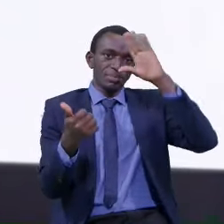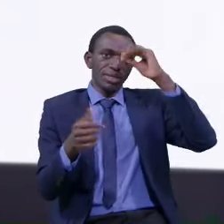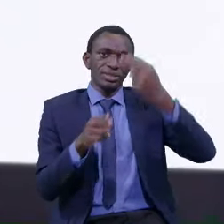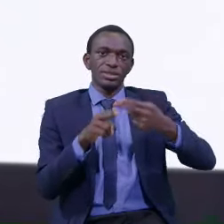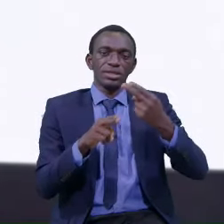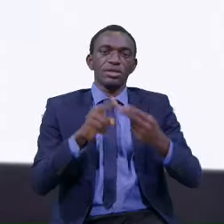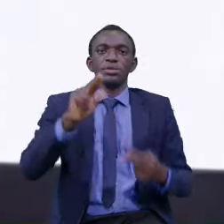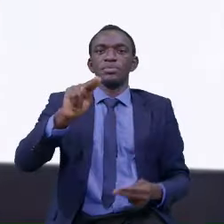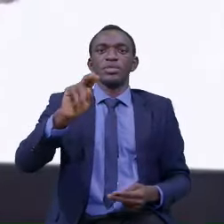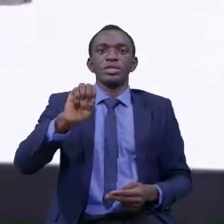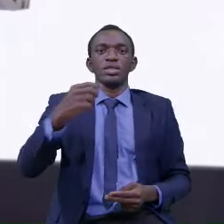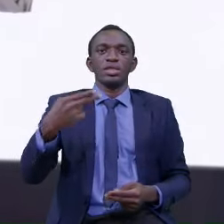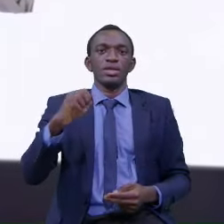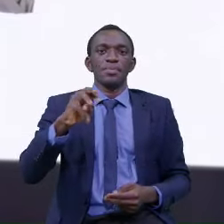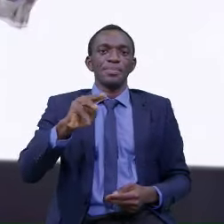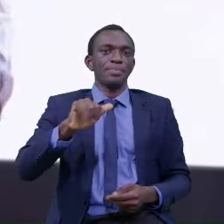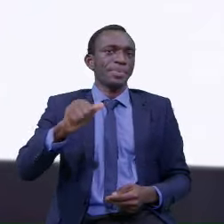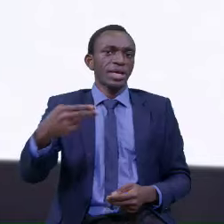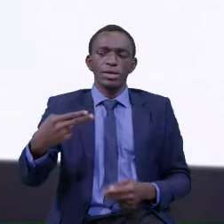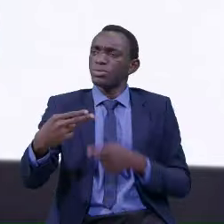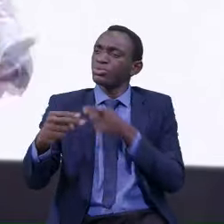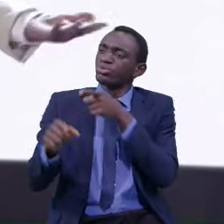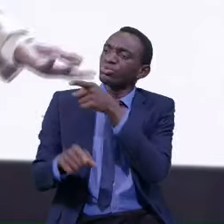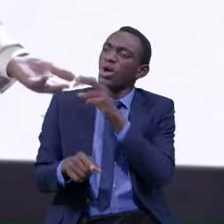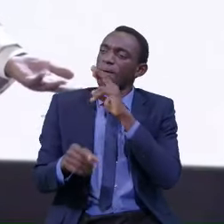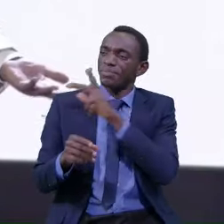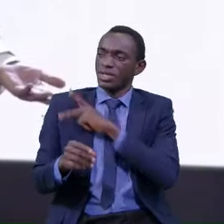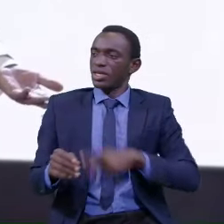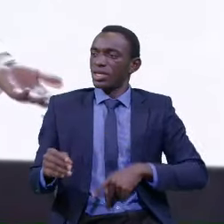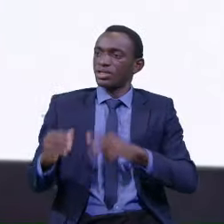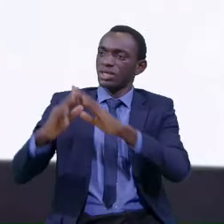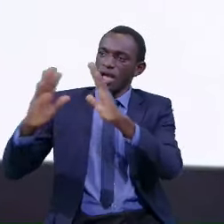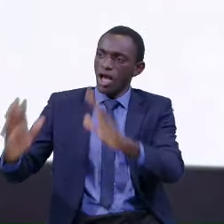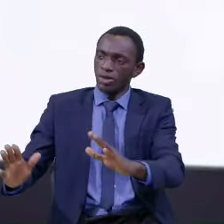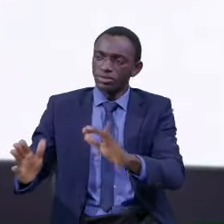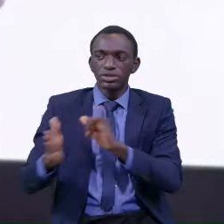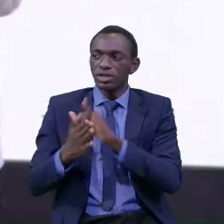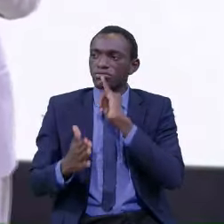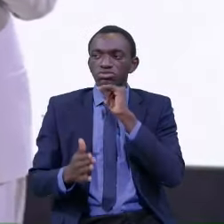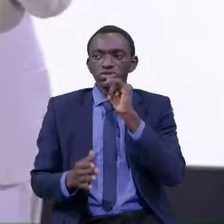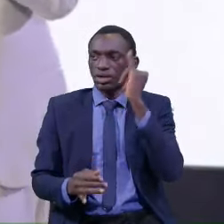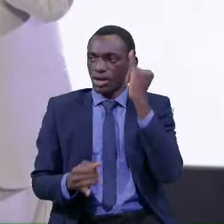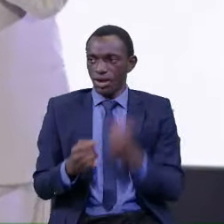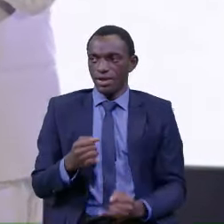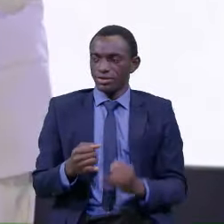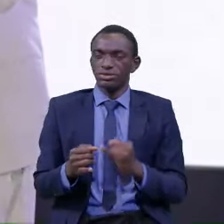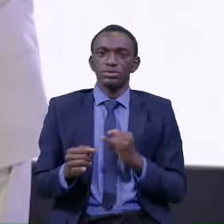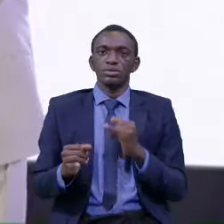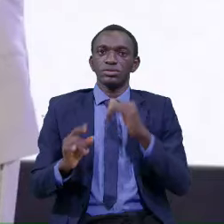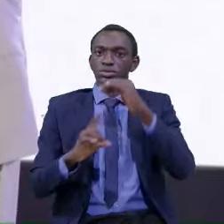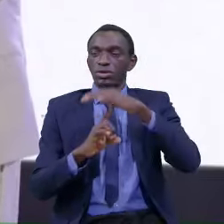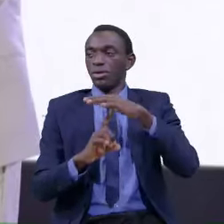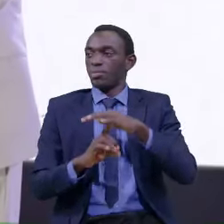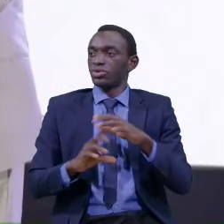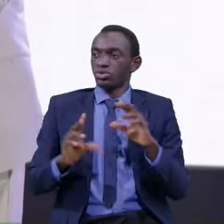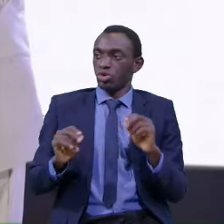the ultimate for you. Go back to the land. Ezra is gone. And go and reorganize everything and